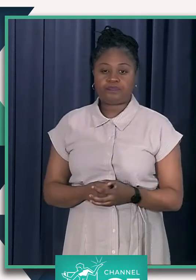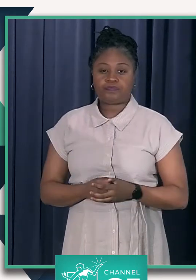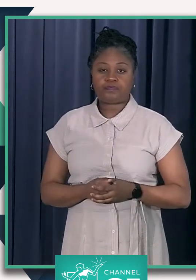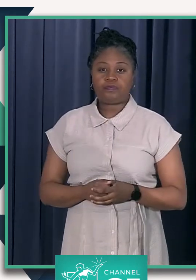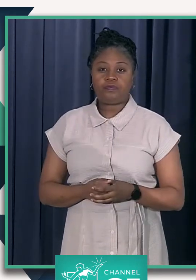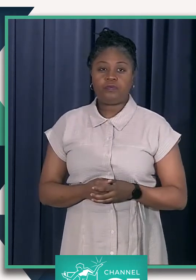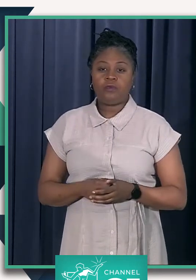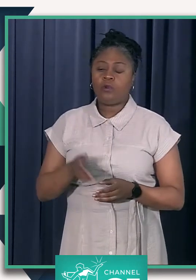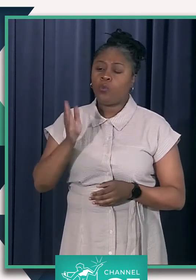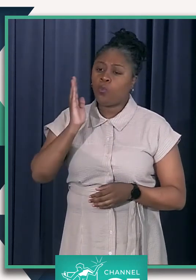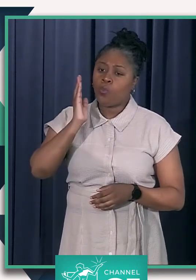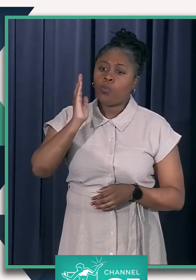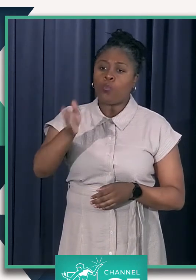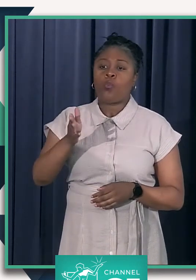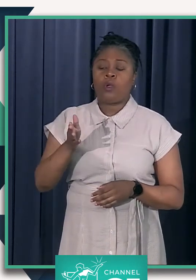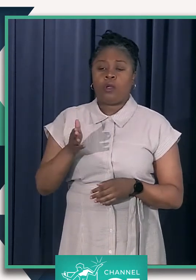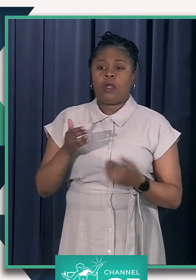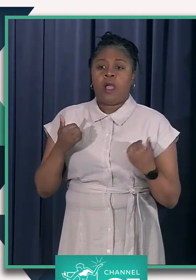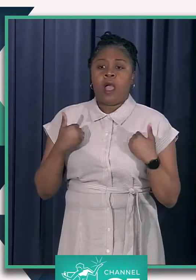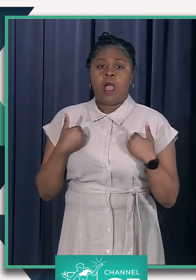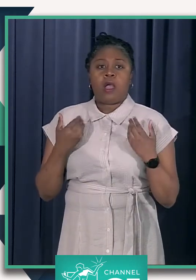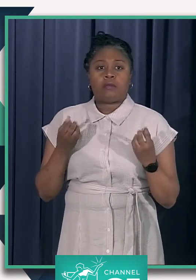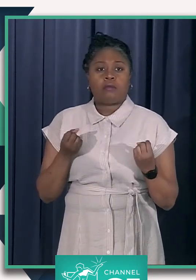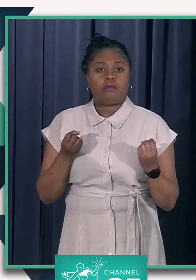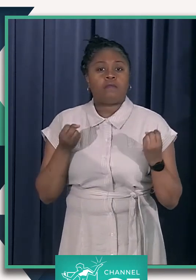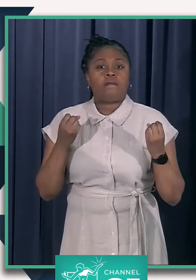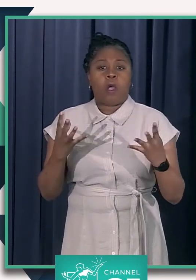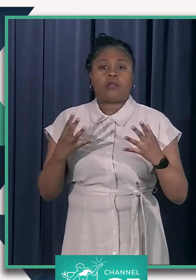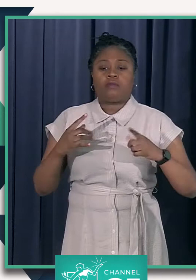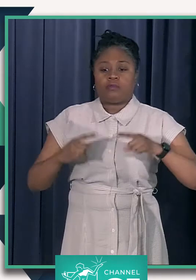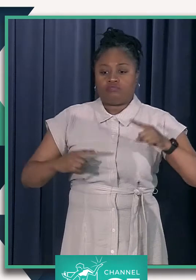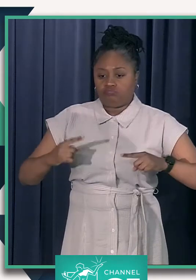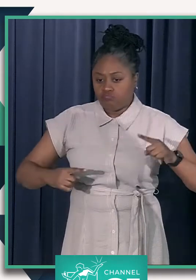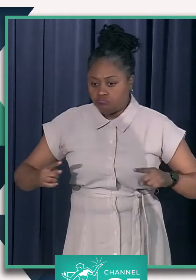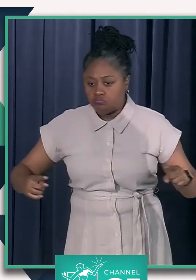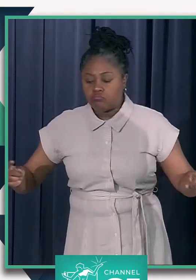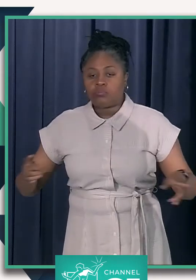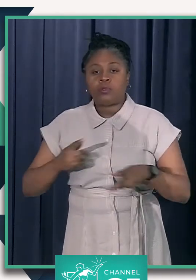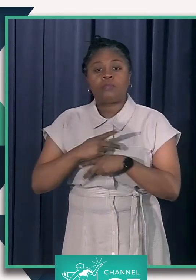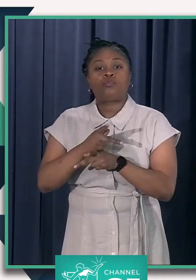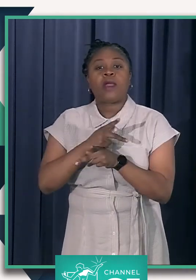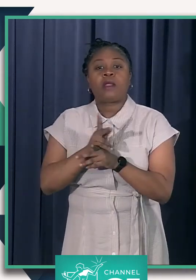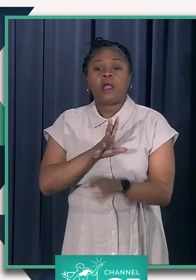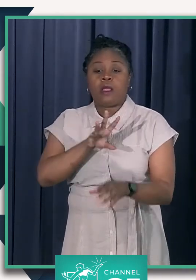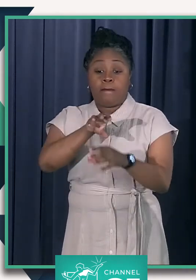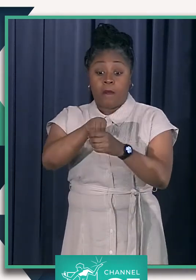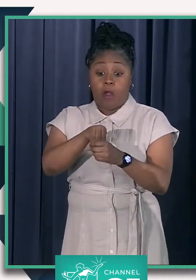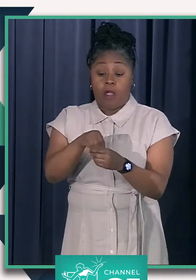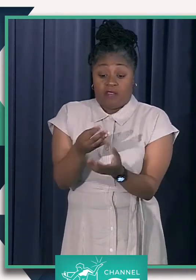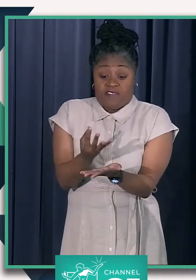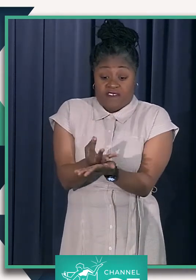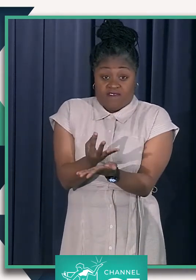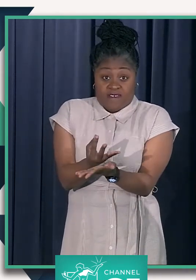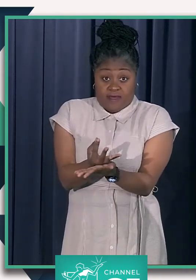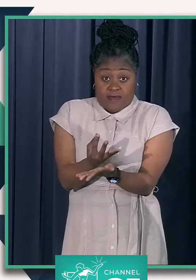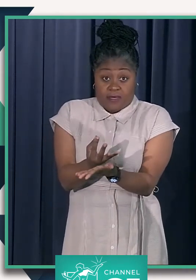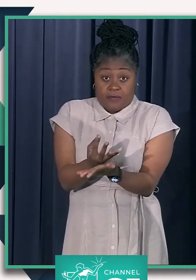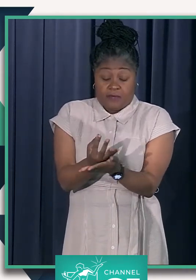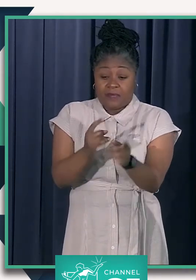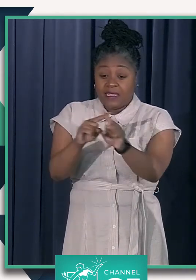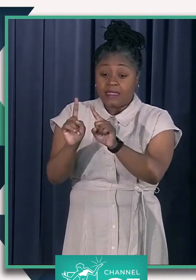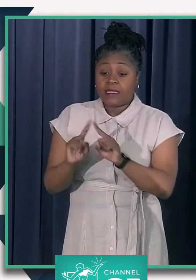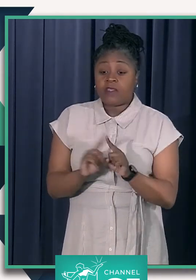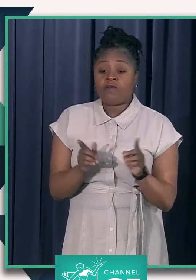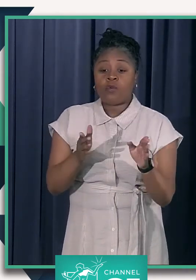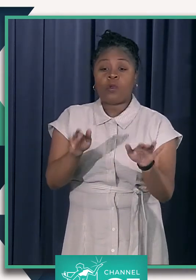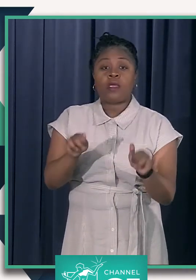multiple products that are a part of this fund, different ways that we can help developers with different